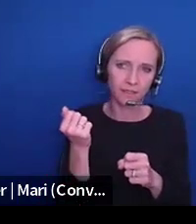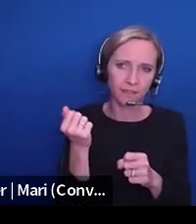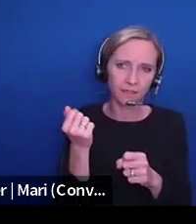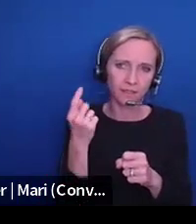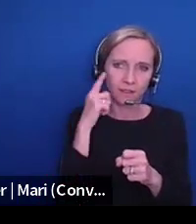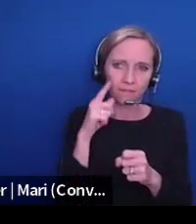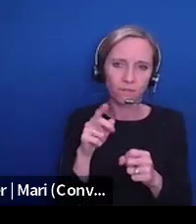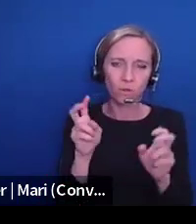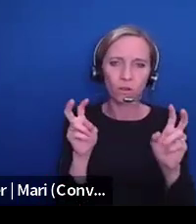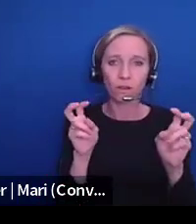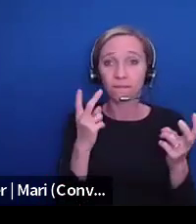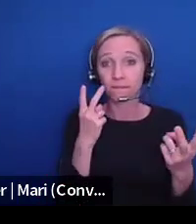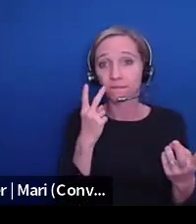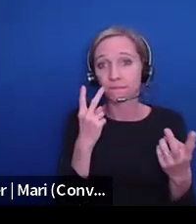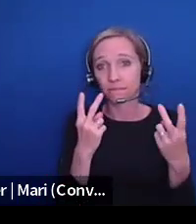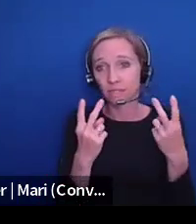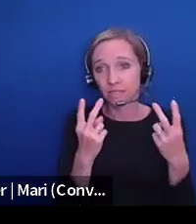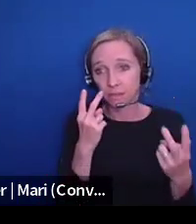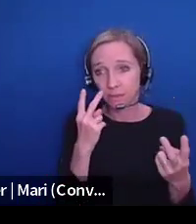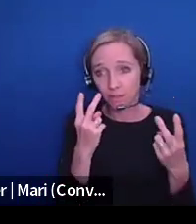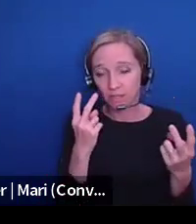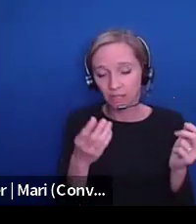for the visibility and